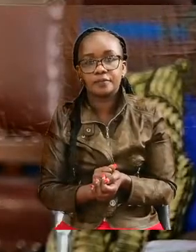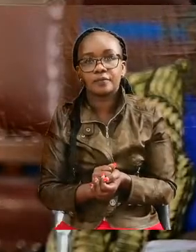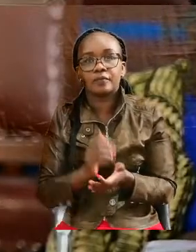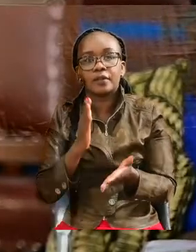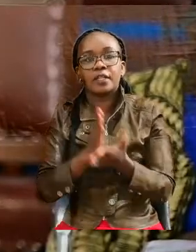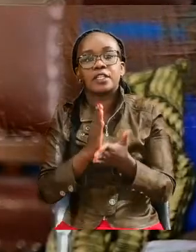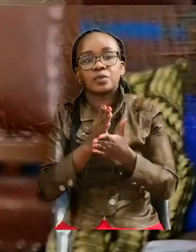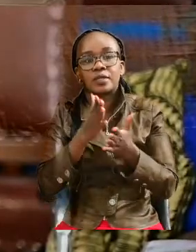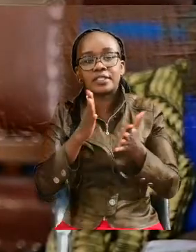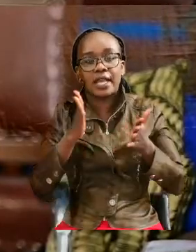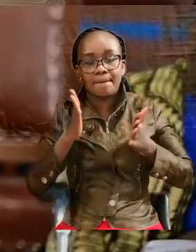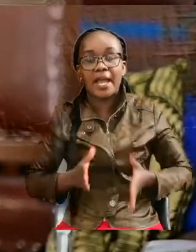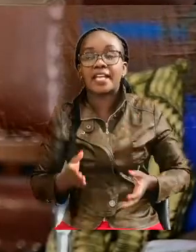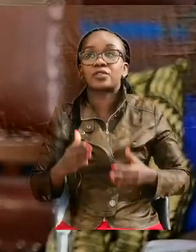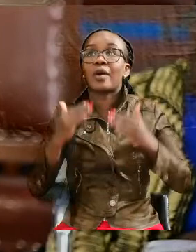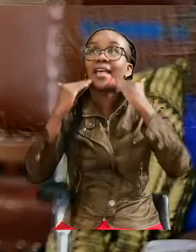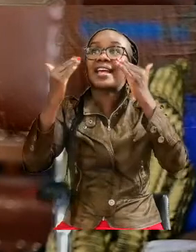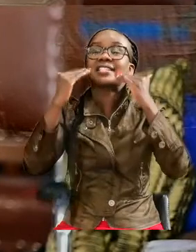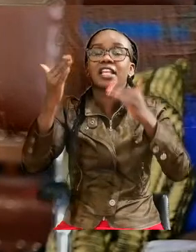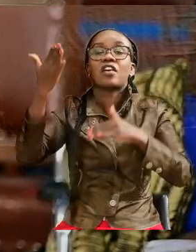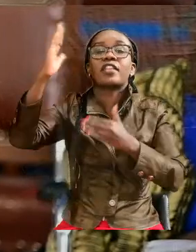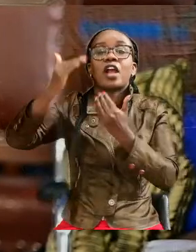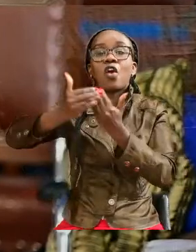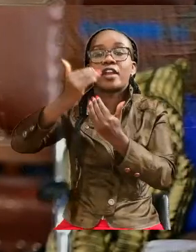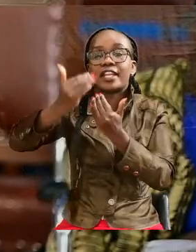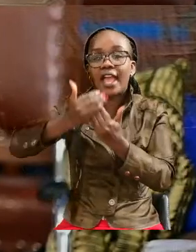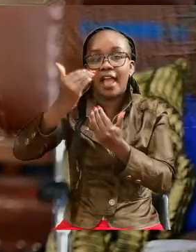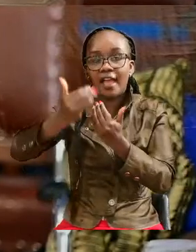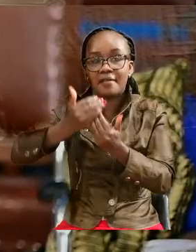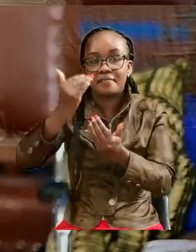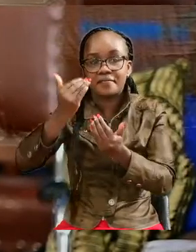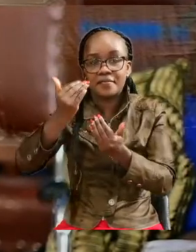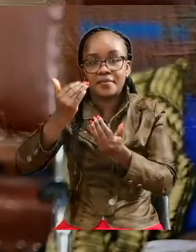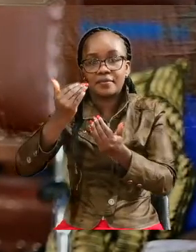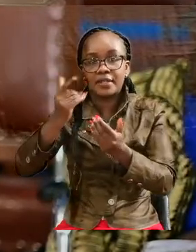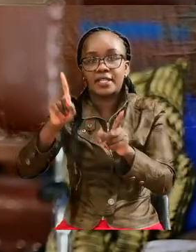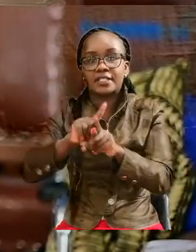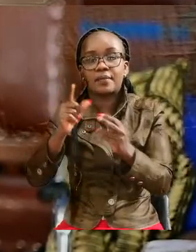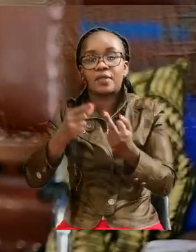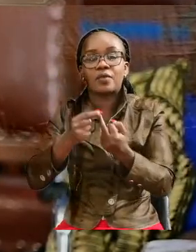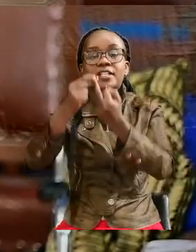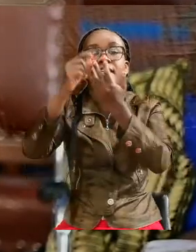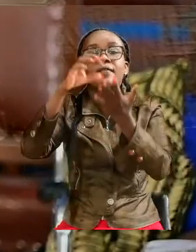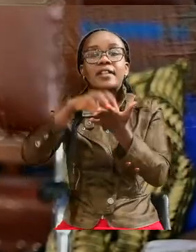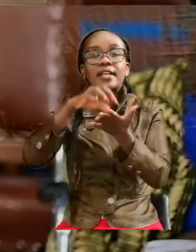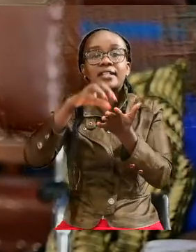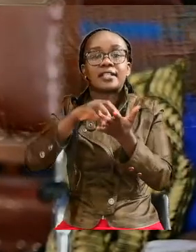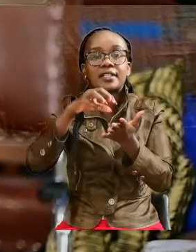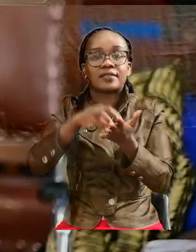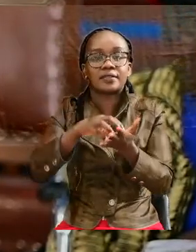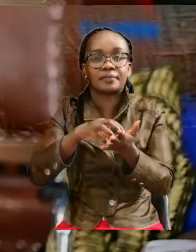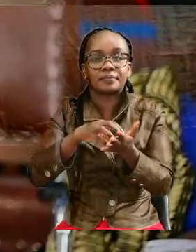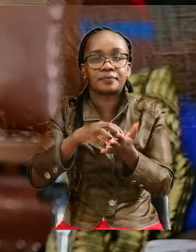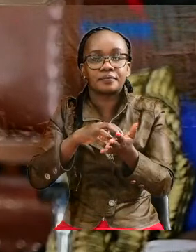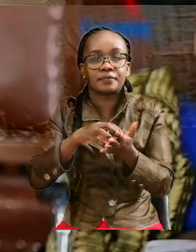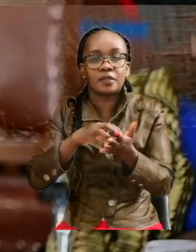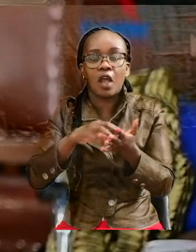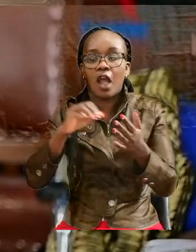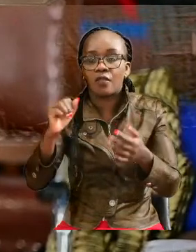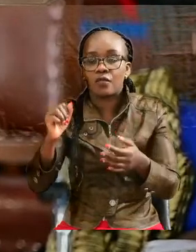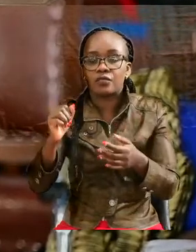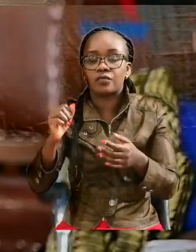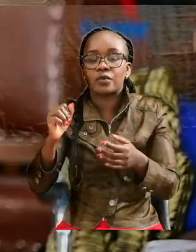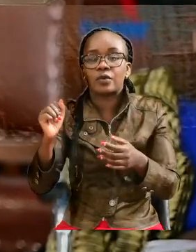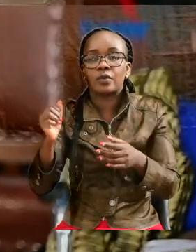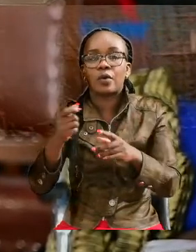of personal thanksgiving for God's care. The specific circumstances in the narrow escape from death, as